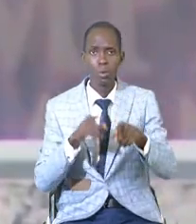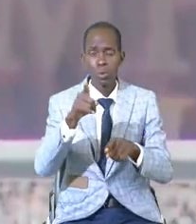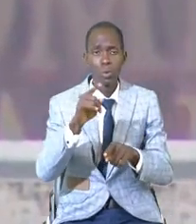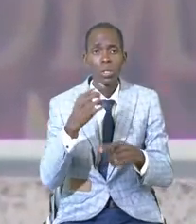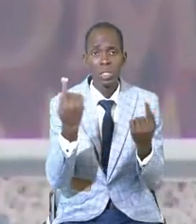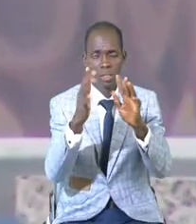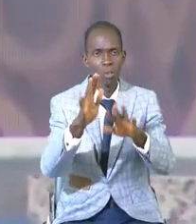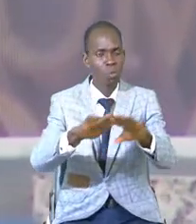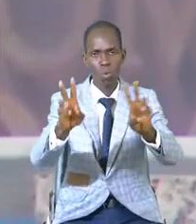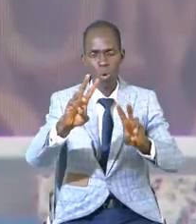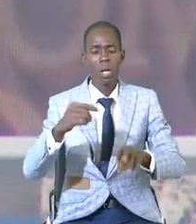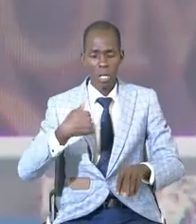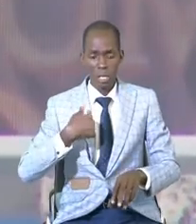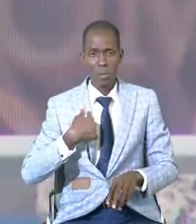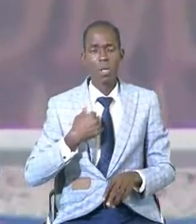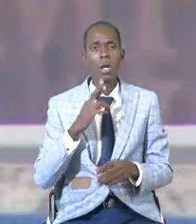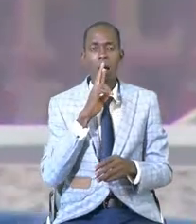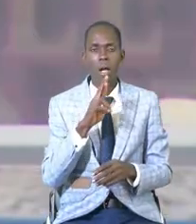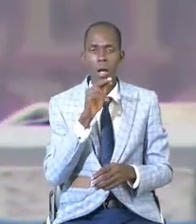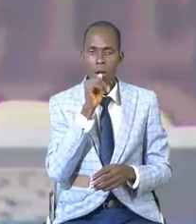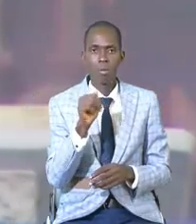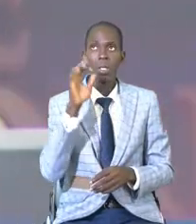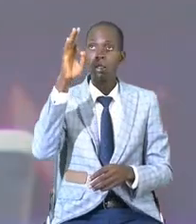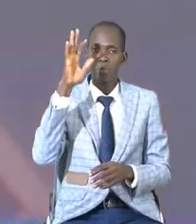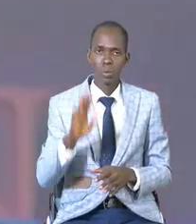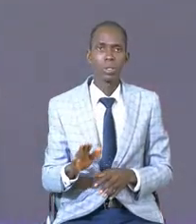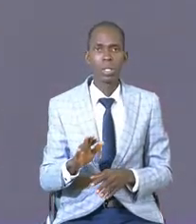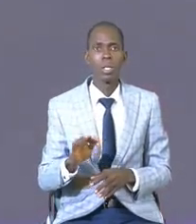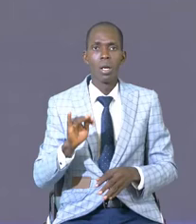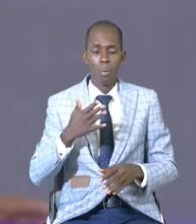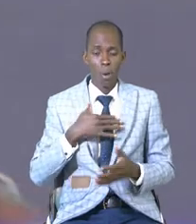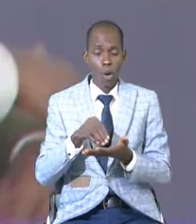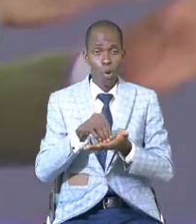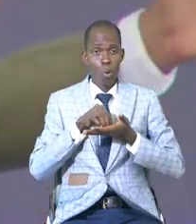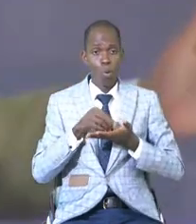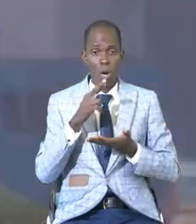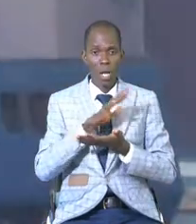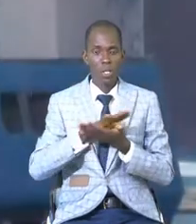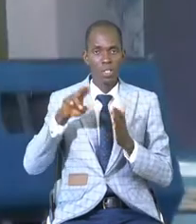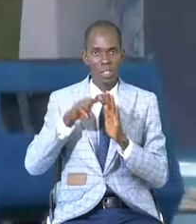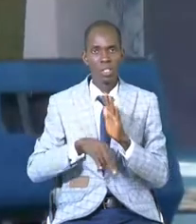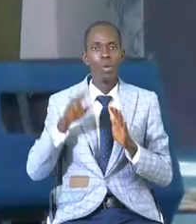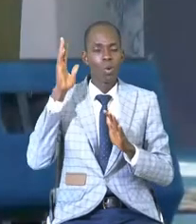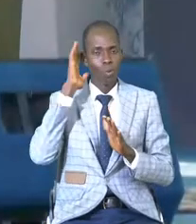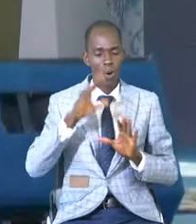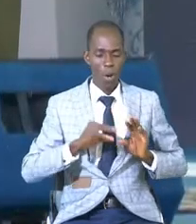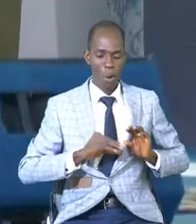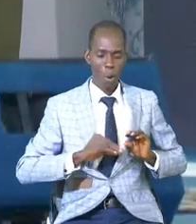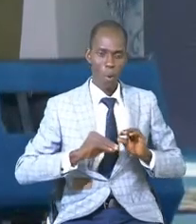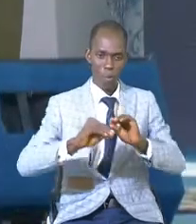I'm your pastor, I'm your leader, and my righteousness will pass for everyone.